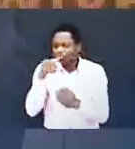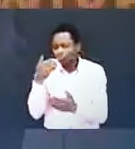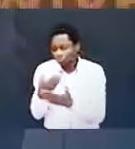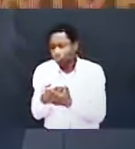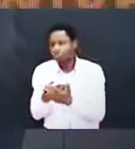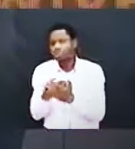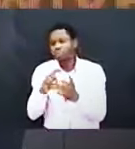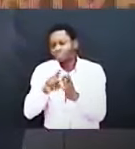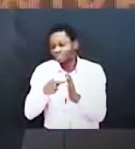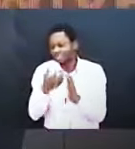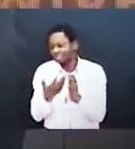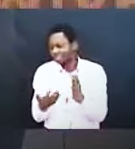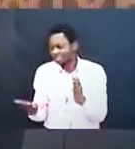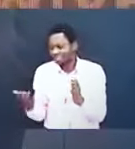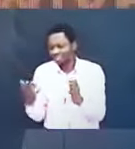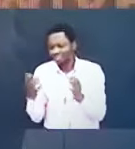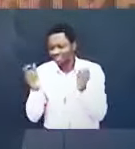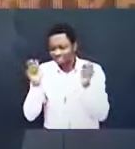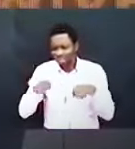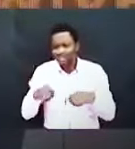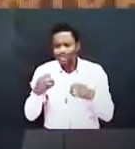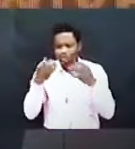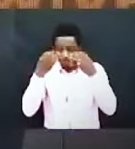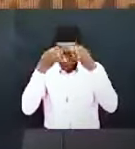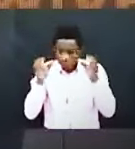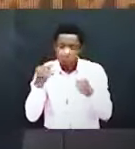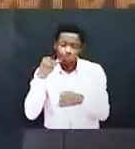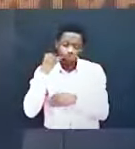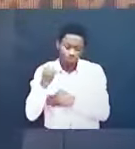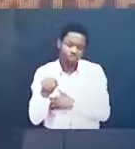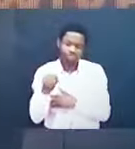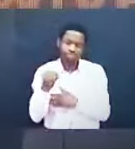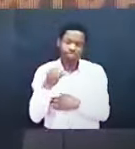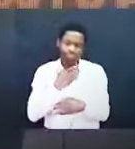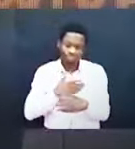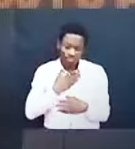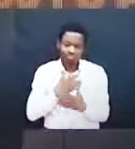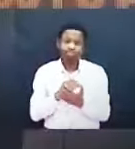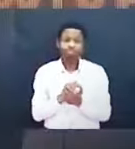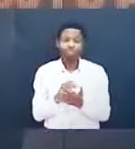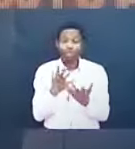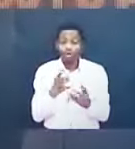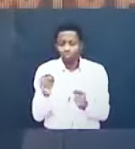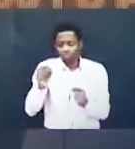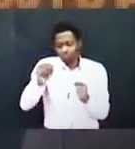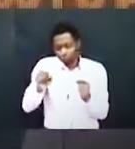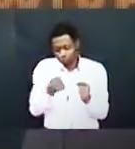and things that can arouse jealousy. I'll